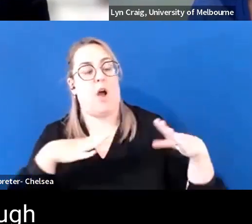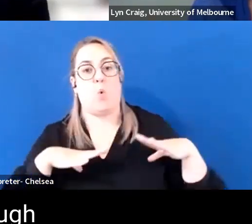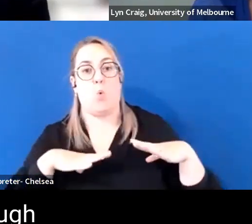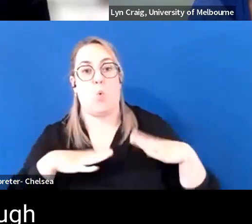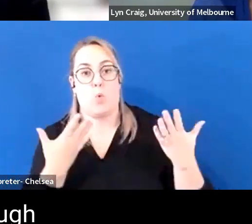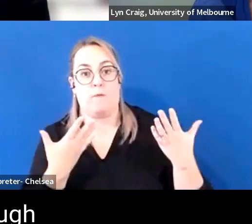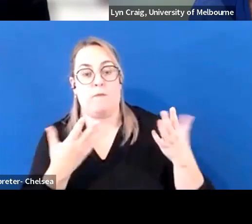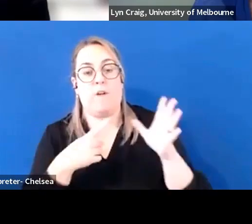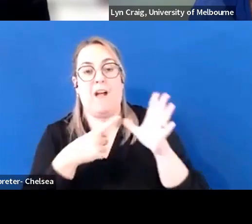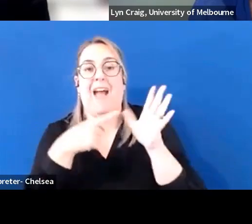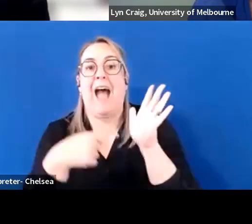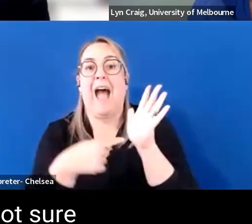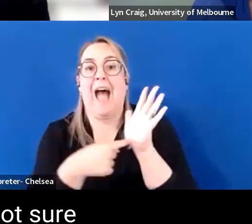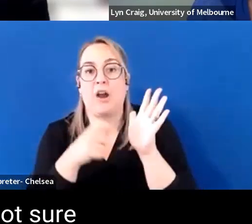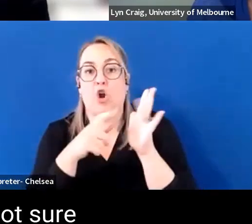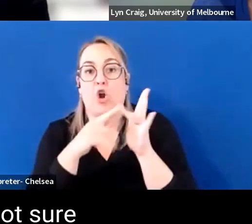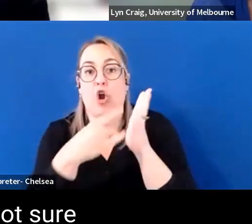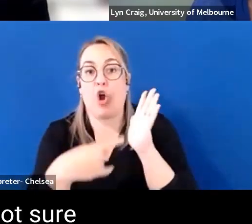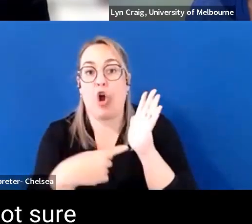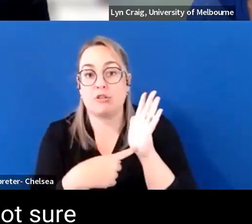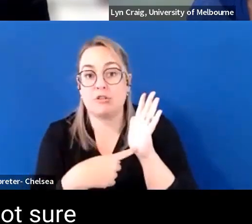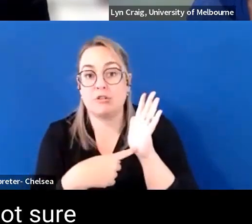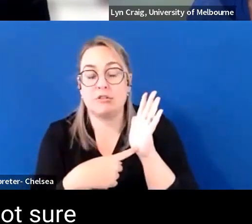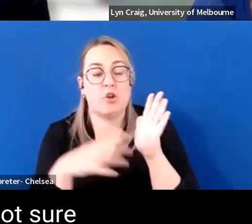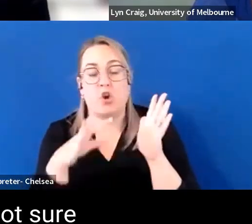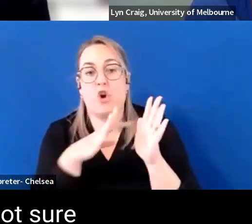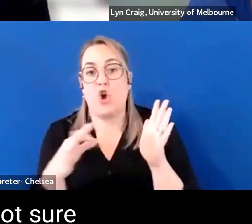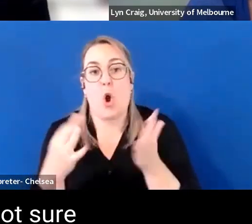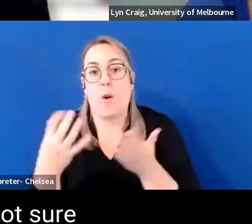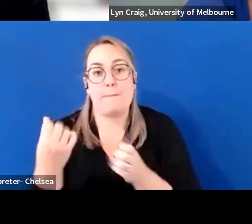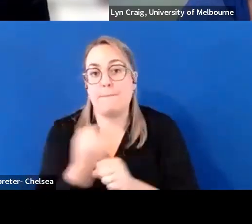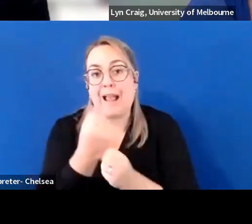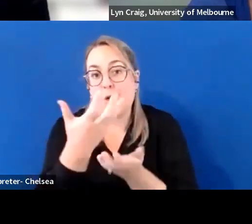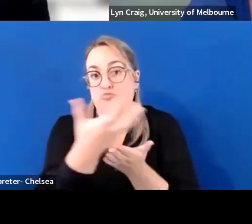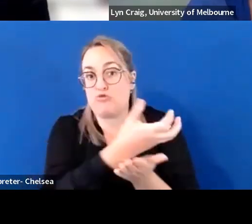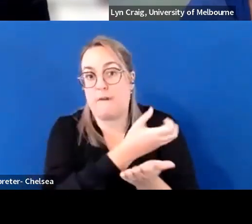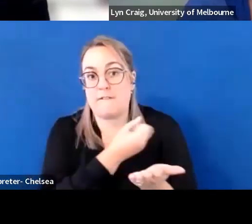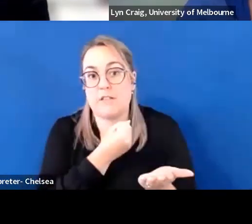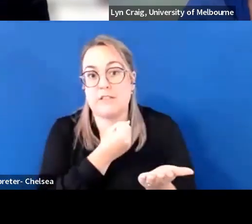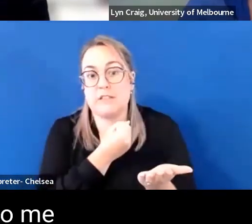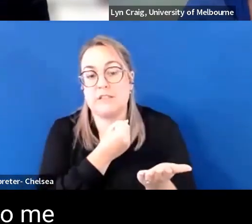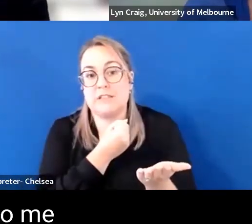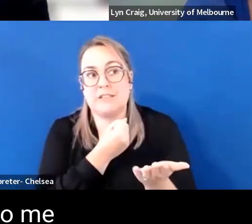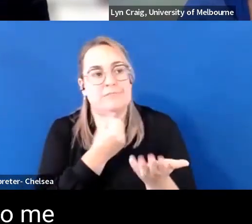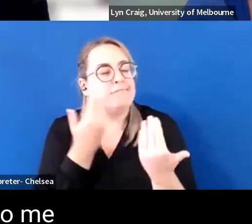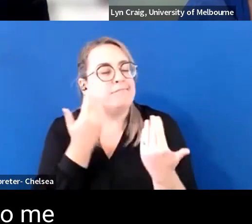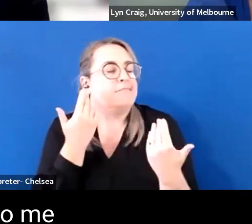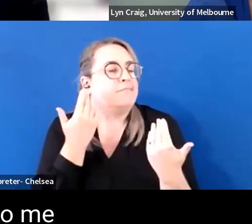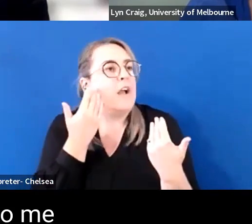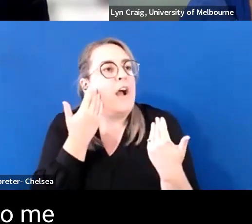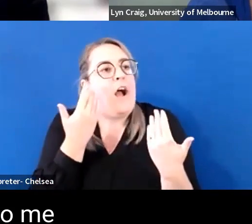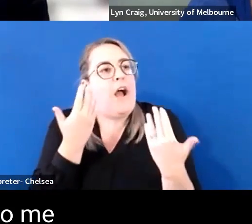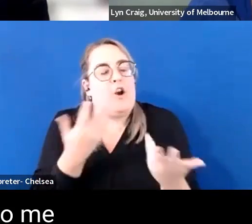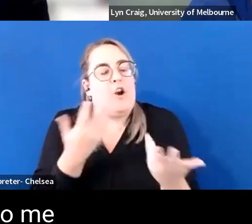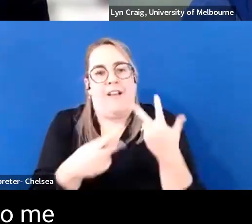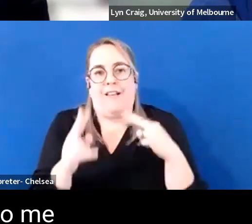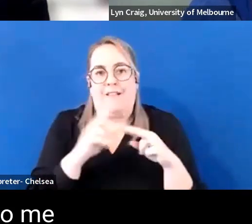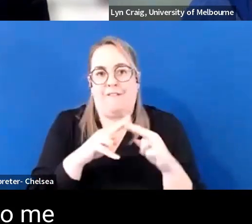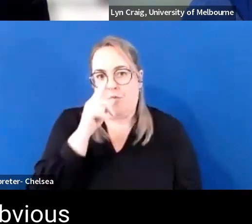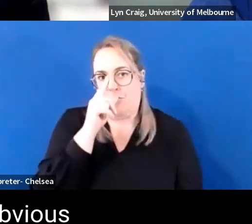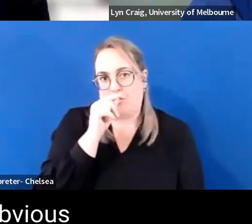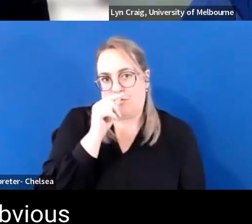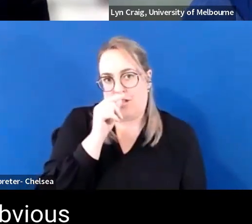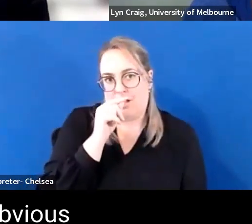cost through the tax system. But again, I'm not sure how much we'd have to walk back to get to that, but it seems to me entirely